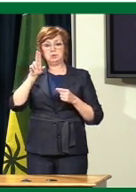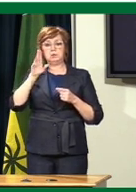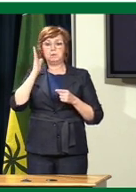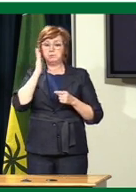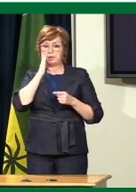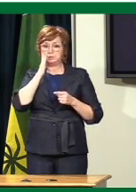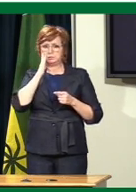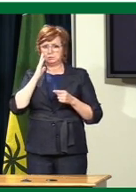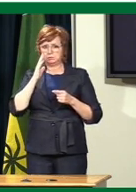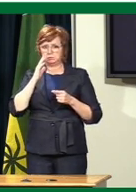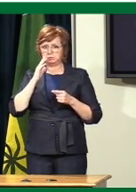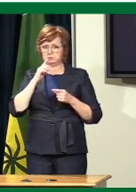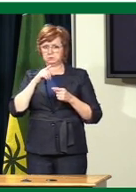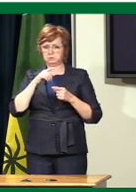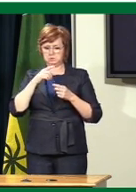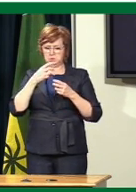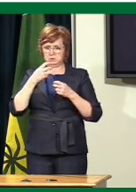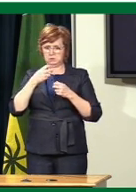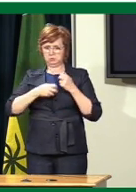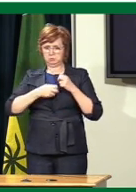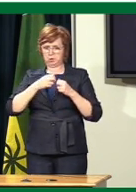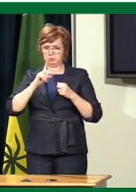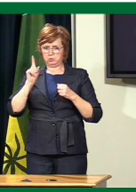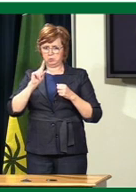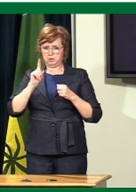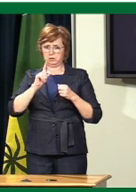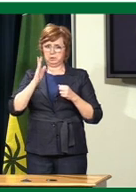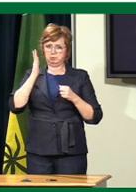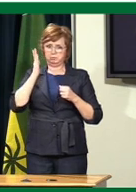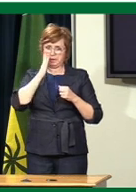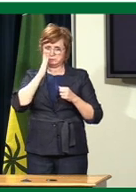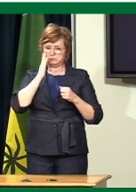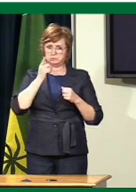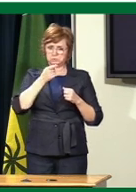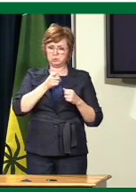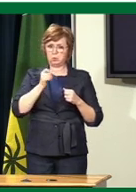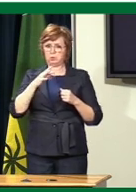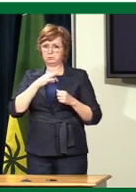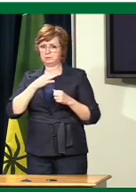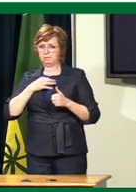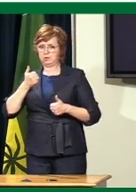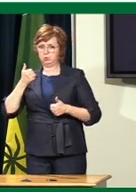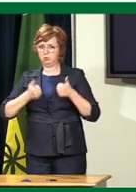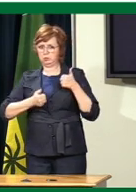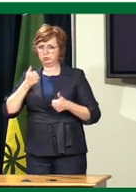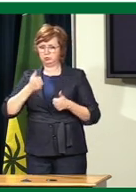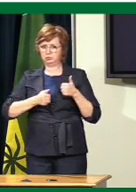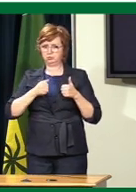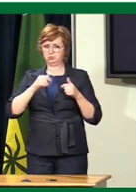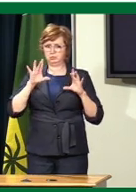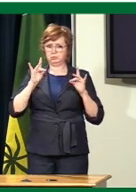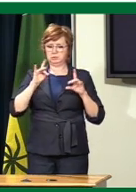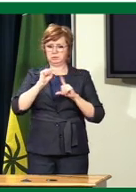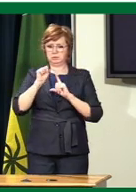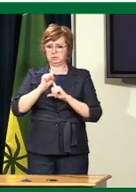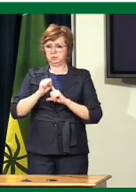Is it the adequate staffing, or is it literal beds and space for COVID-19 patients?